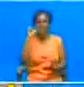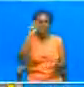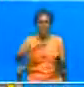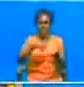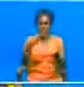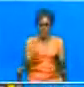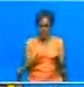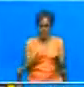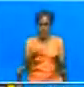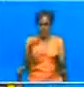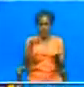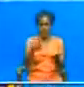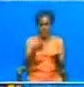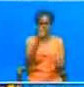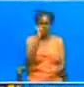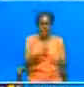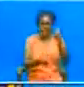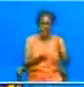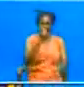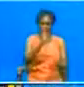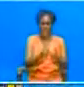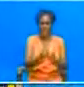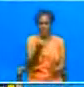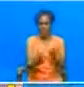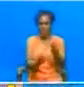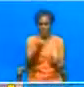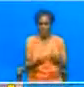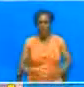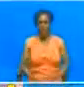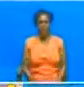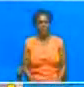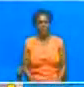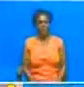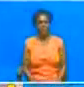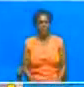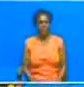outing, treated the crowd to a mouth-watering race despite the high altitude.